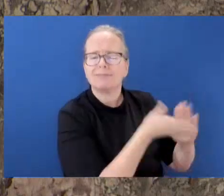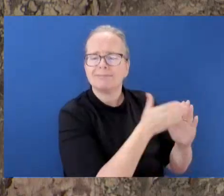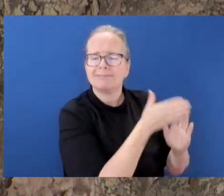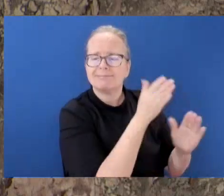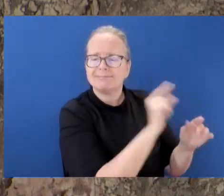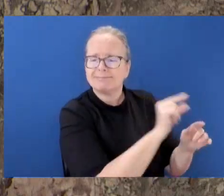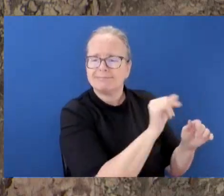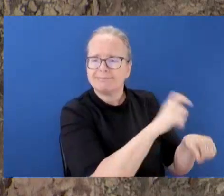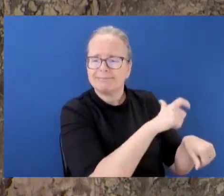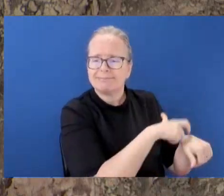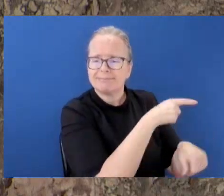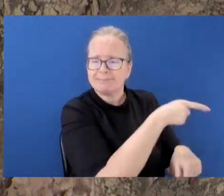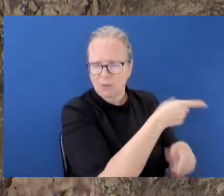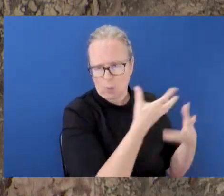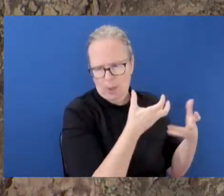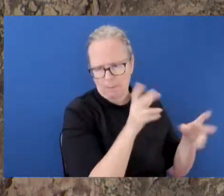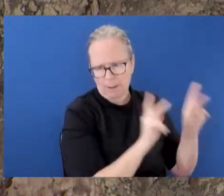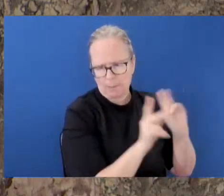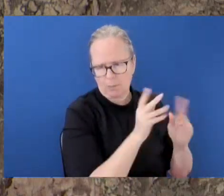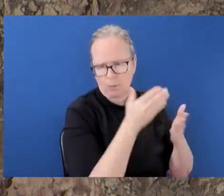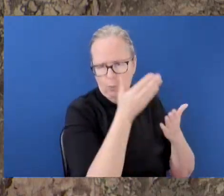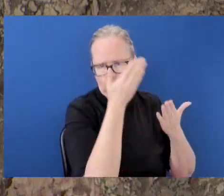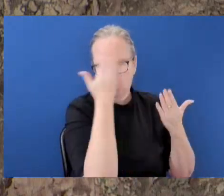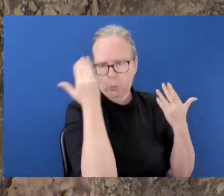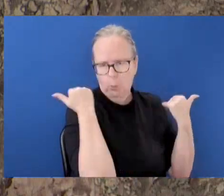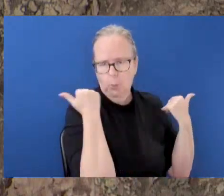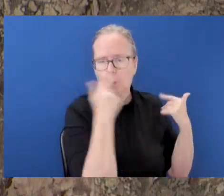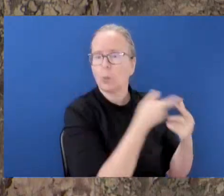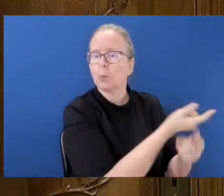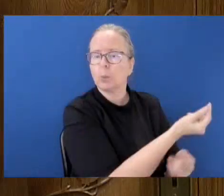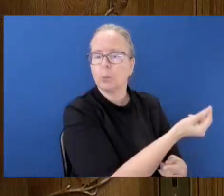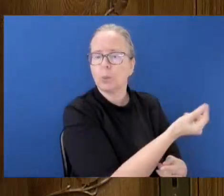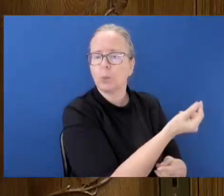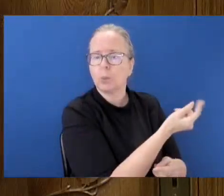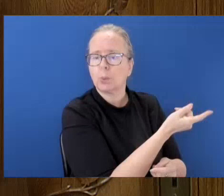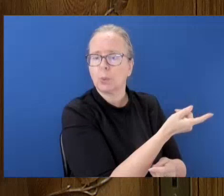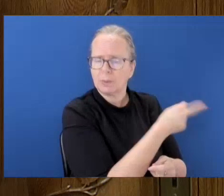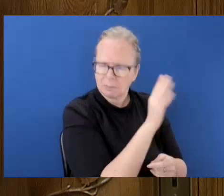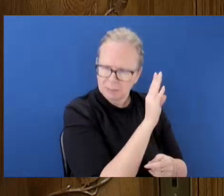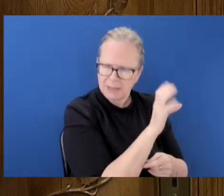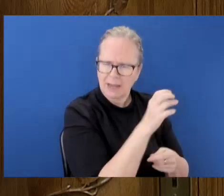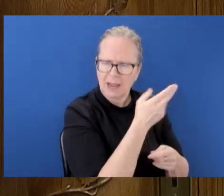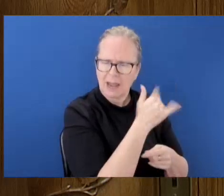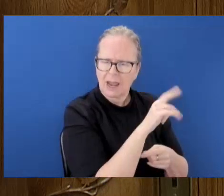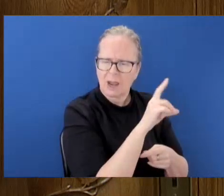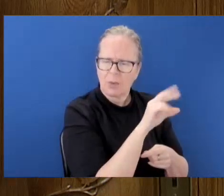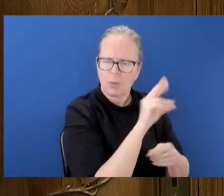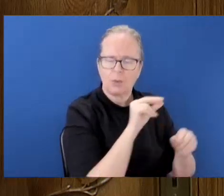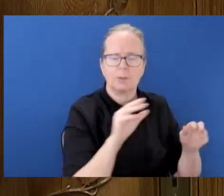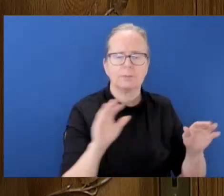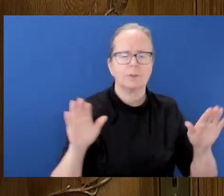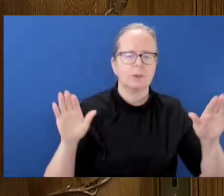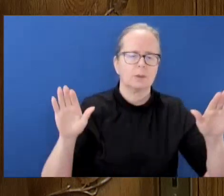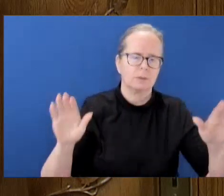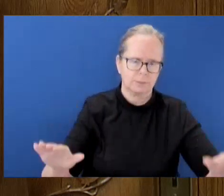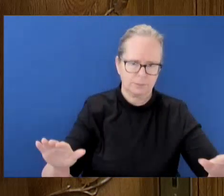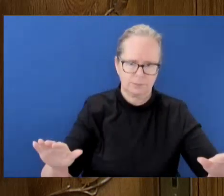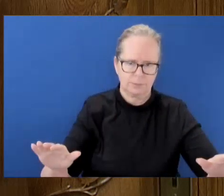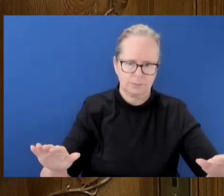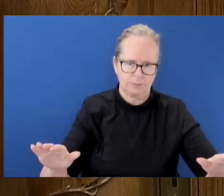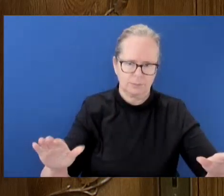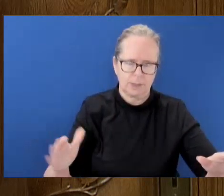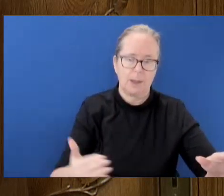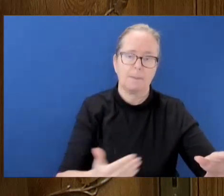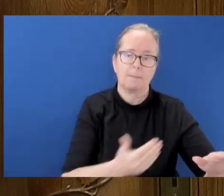BC Hydro. Under their leadership... Minister, just a second. Members at the back end of the chamber, please. Be